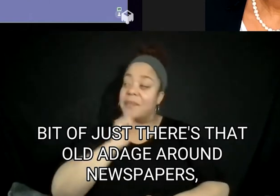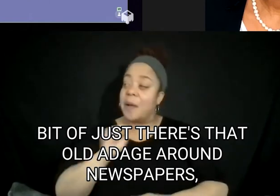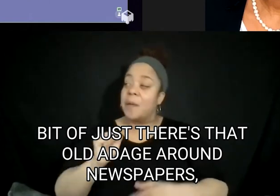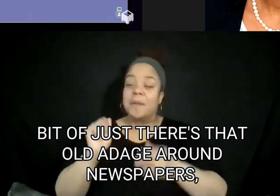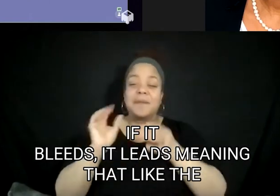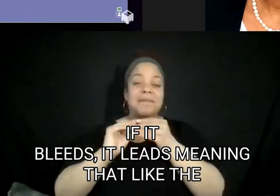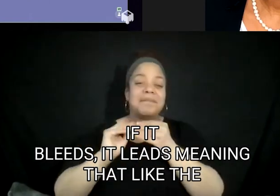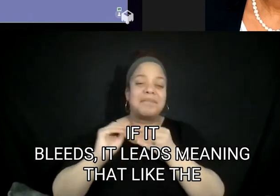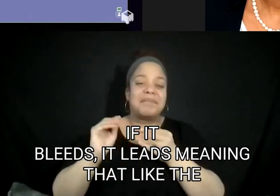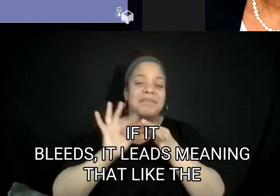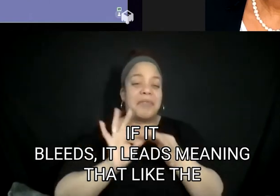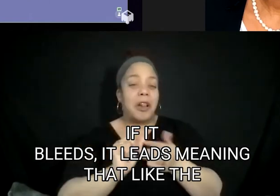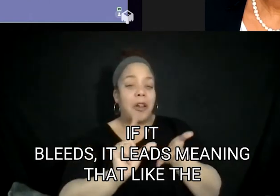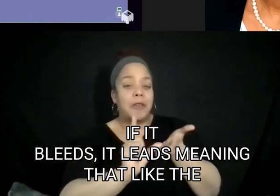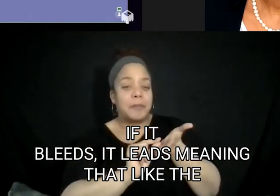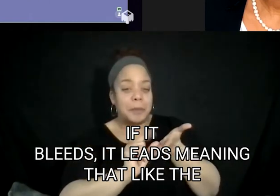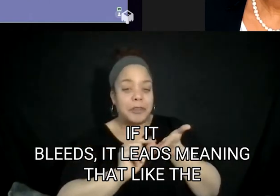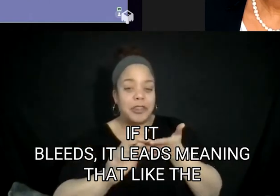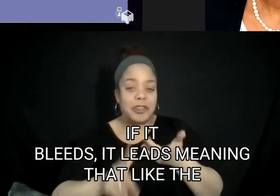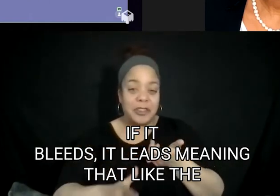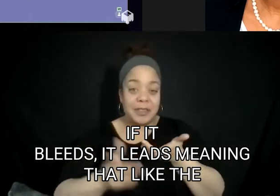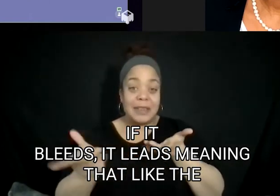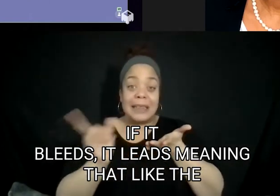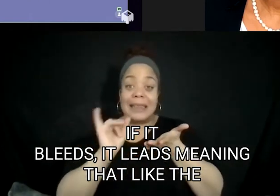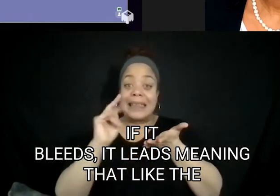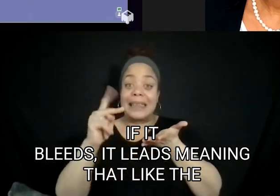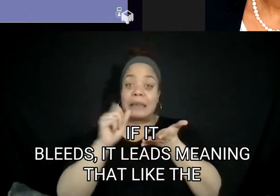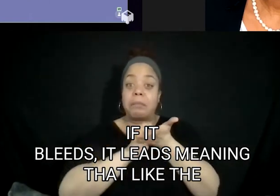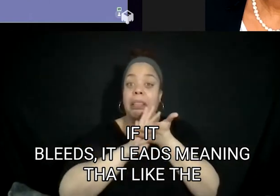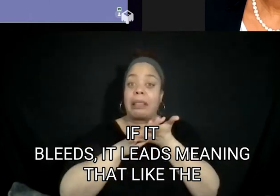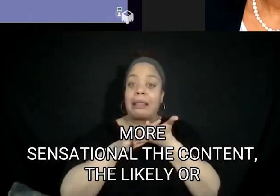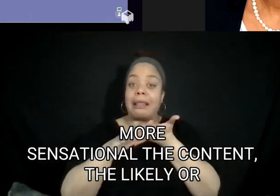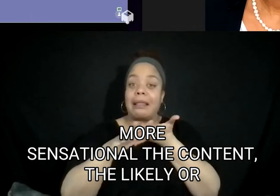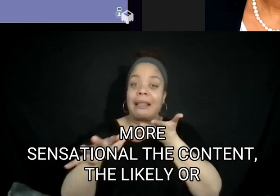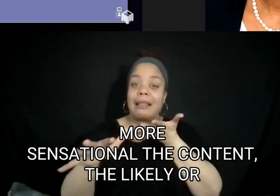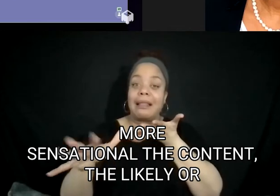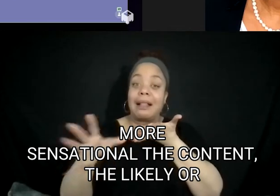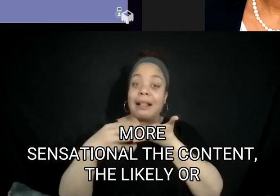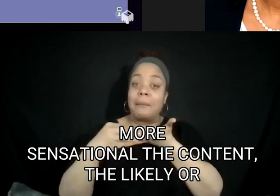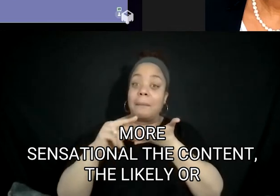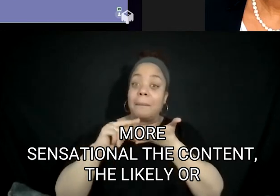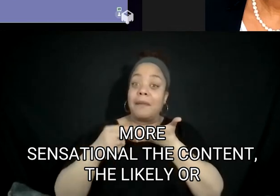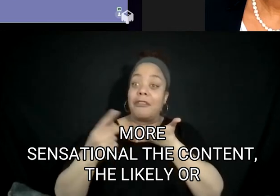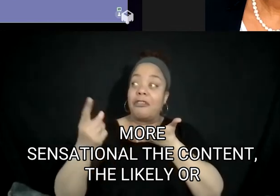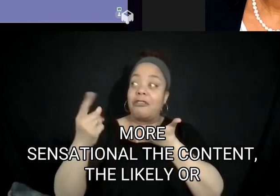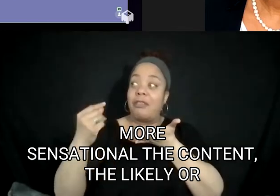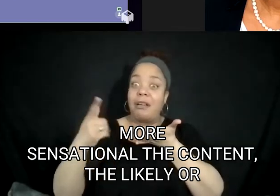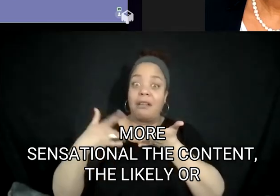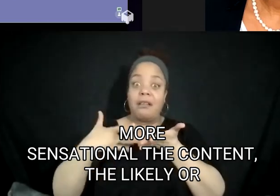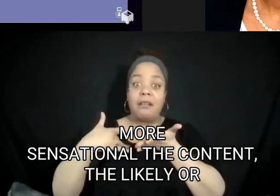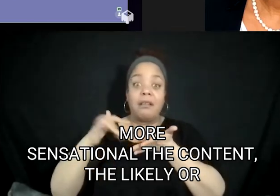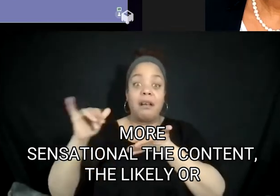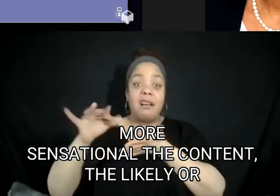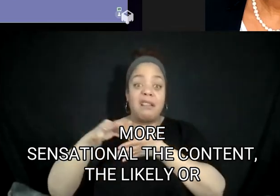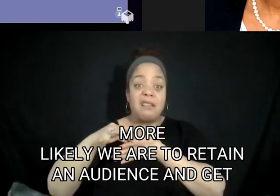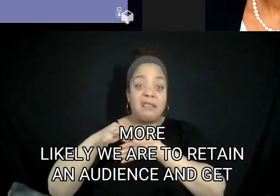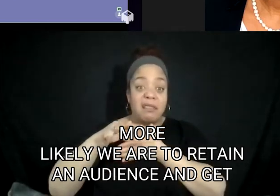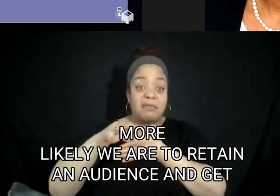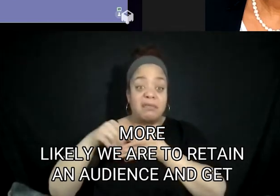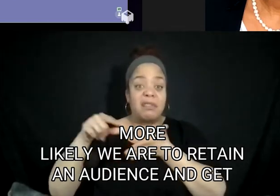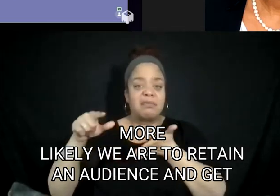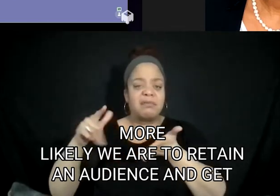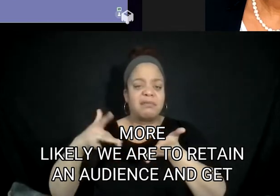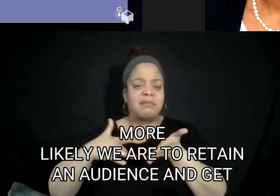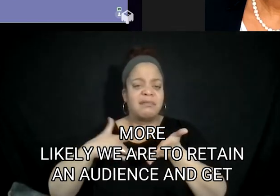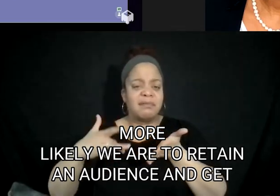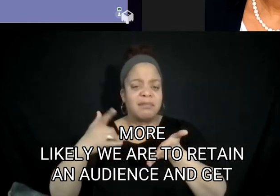content, the likelier, more likelier we are to actually like retain an audience and get more engagement, which is exactly the same